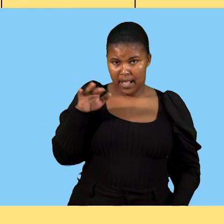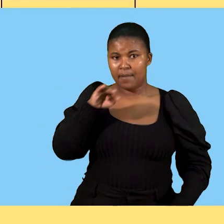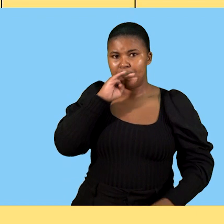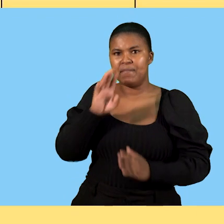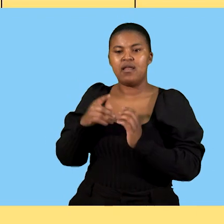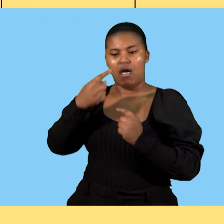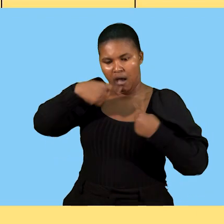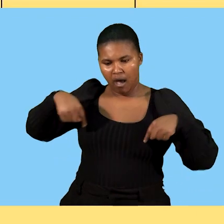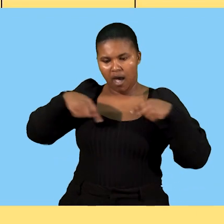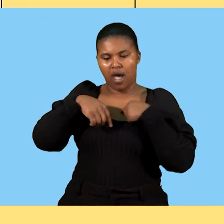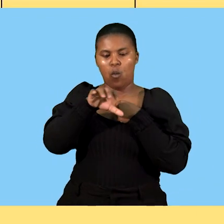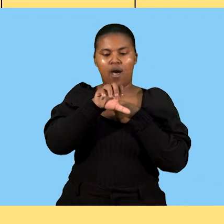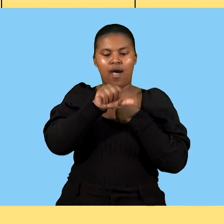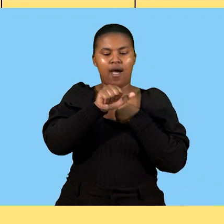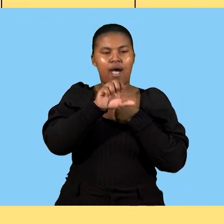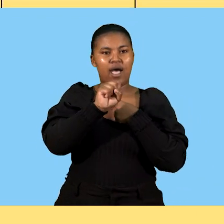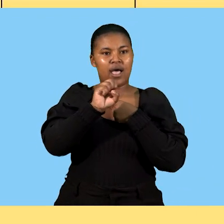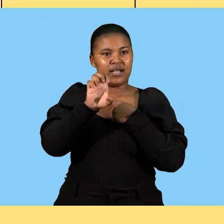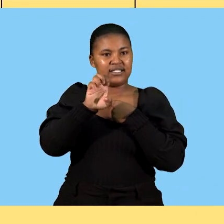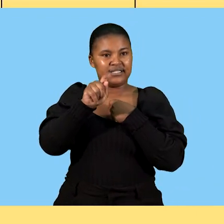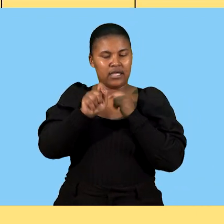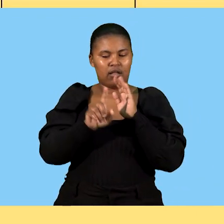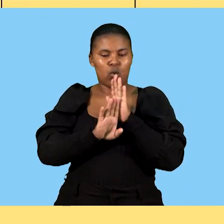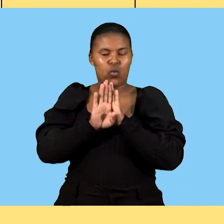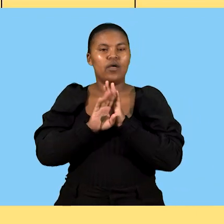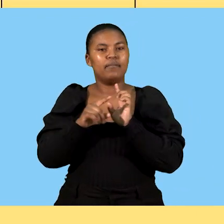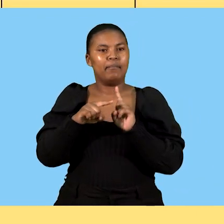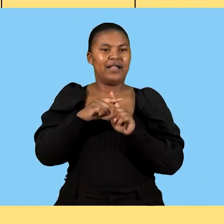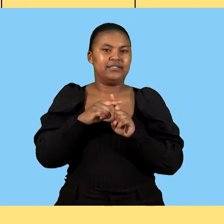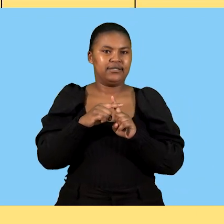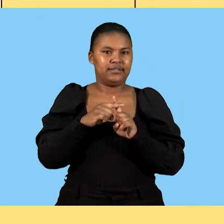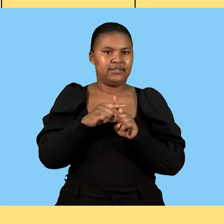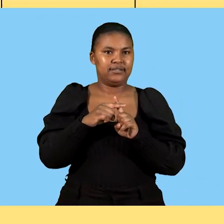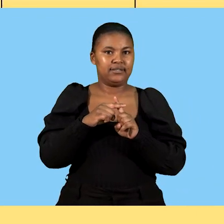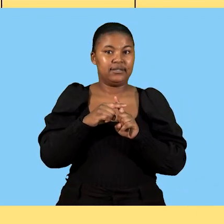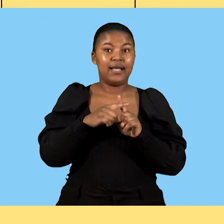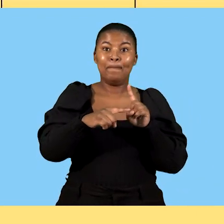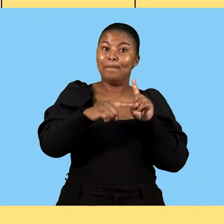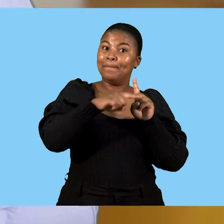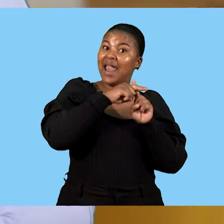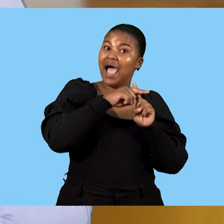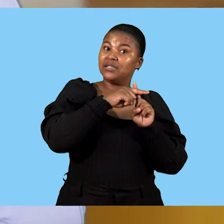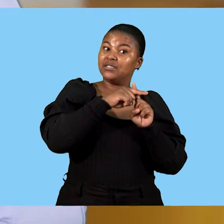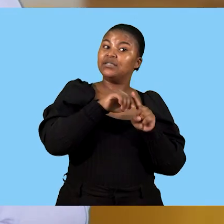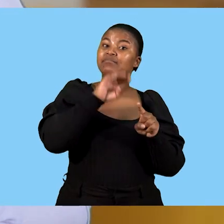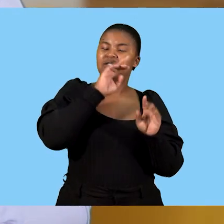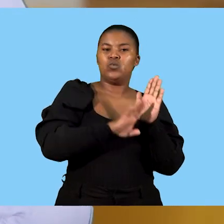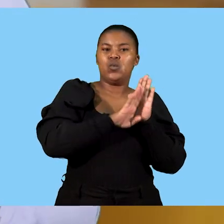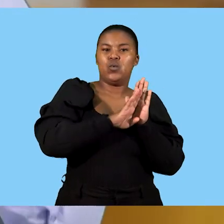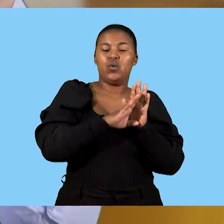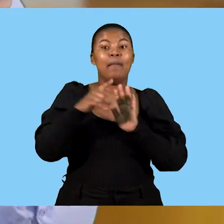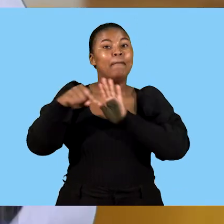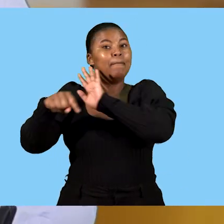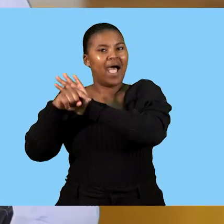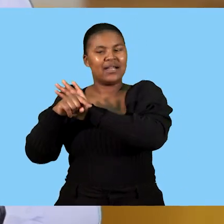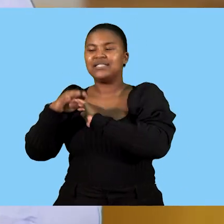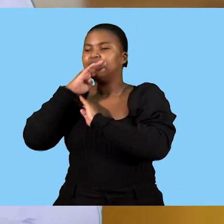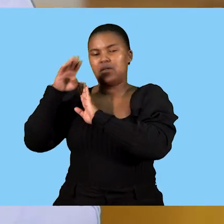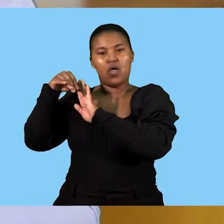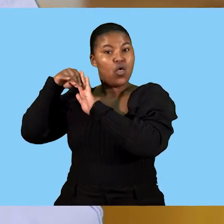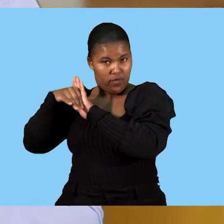it's a plus. These signs are very important. If you say plus, that means your account is increasing. If you say